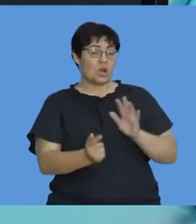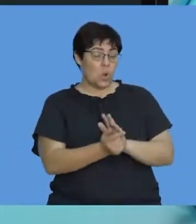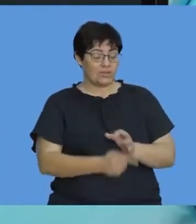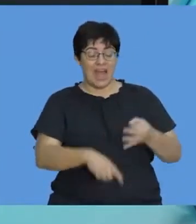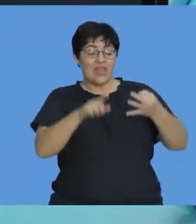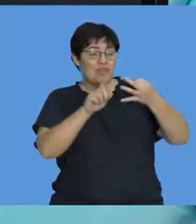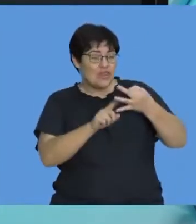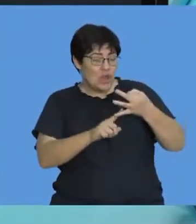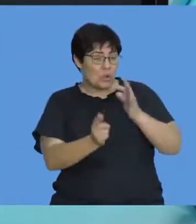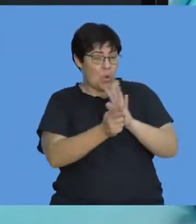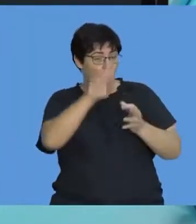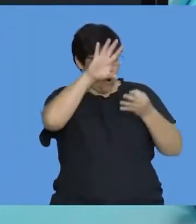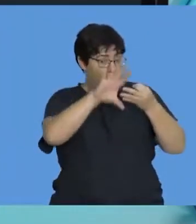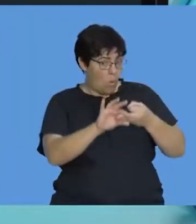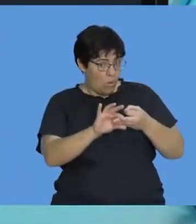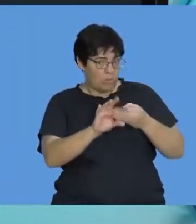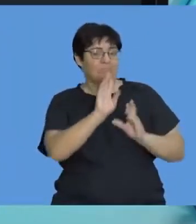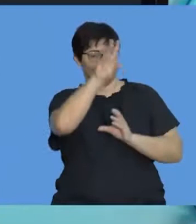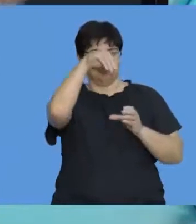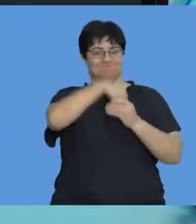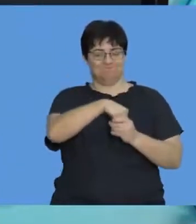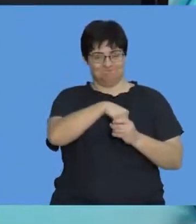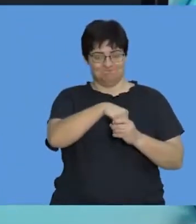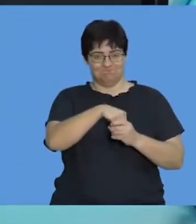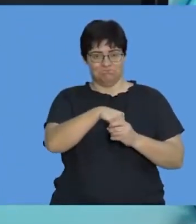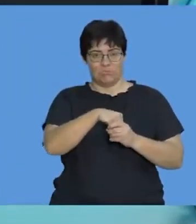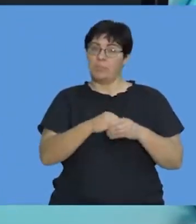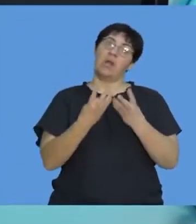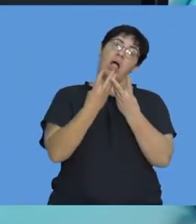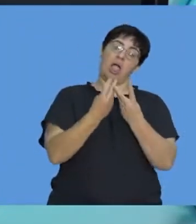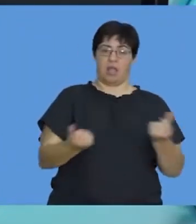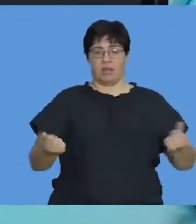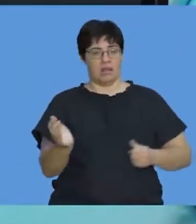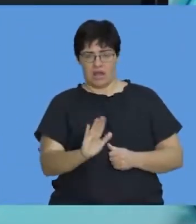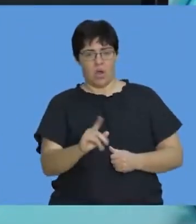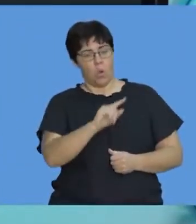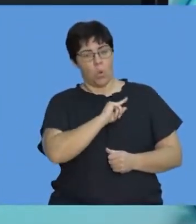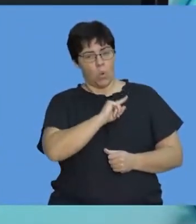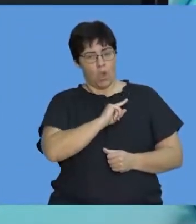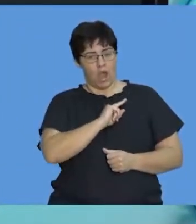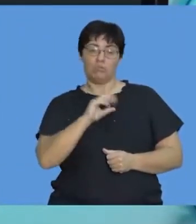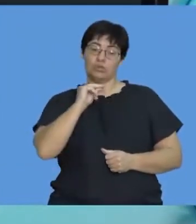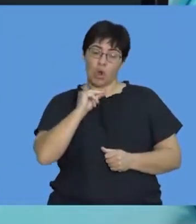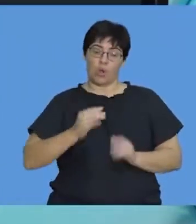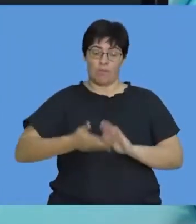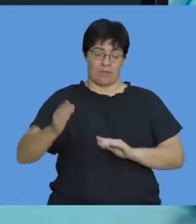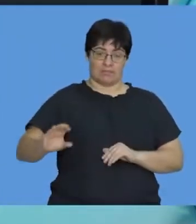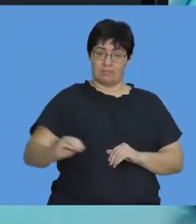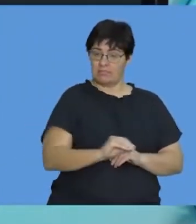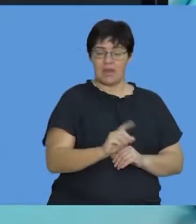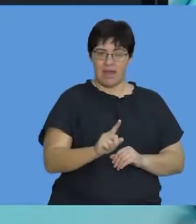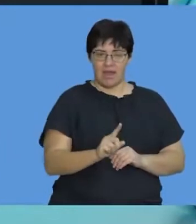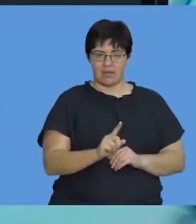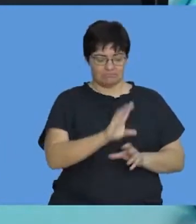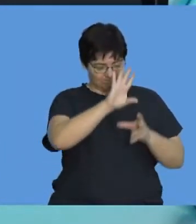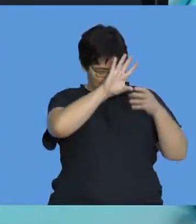law play a role. They don't just disappear because I'm talking about momentum. They're all